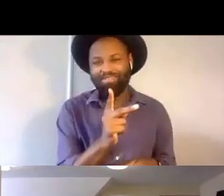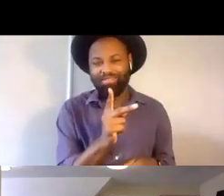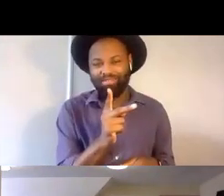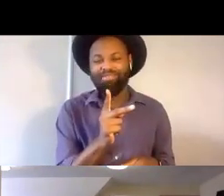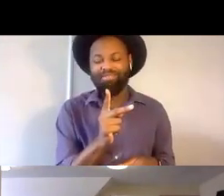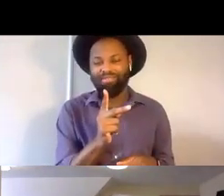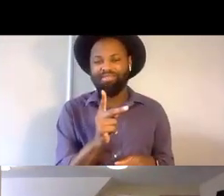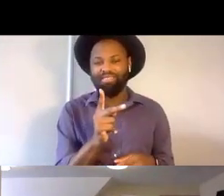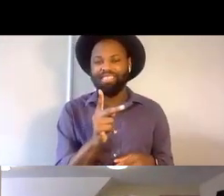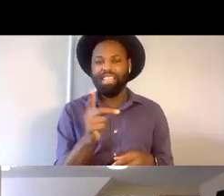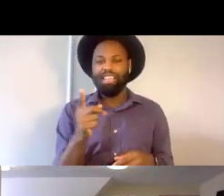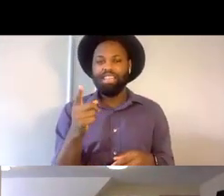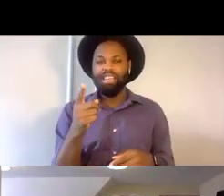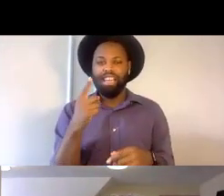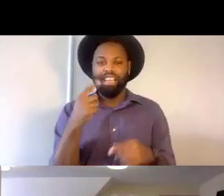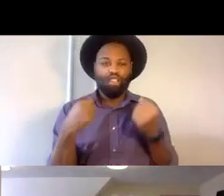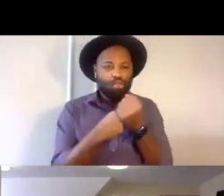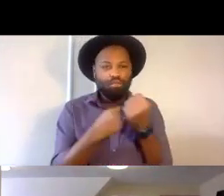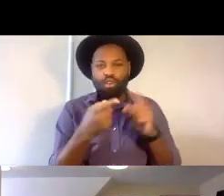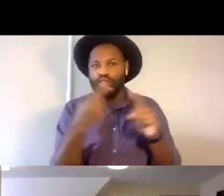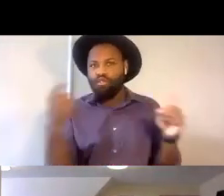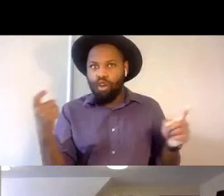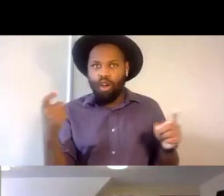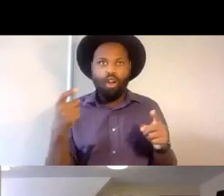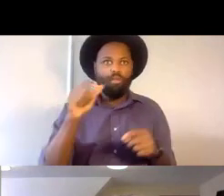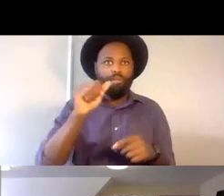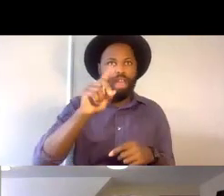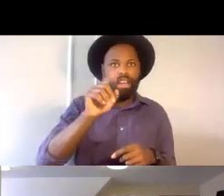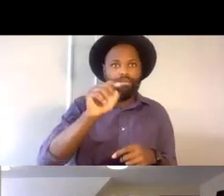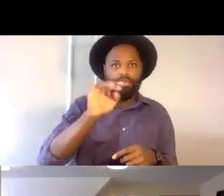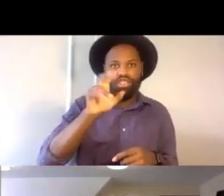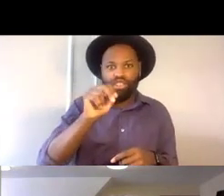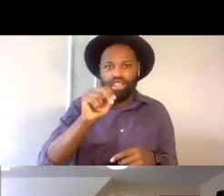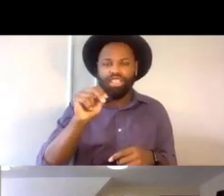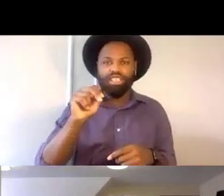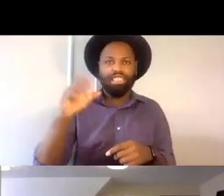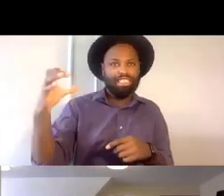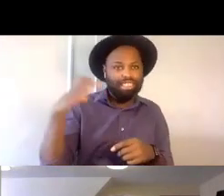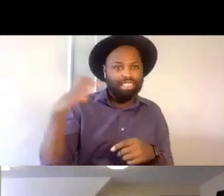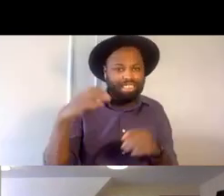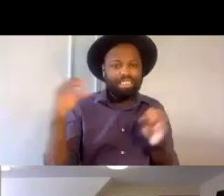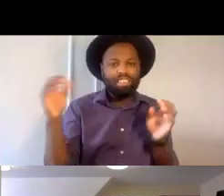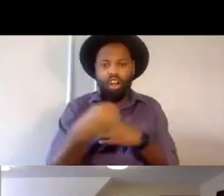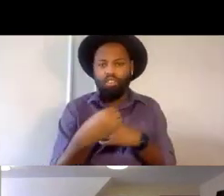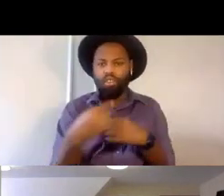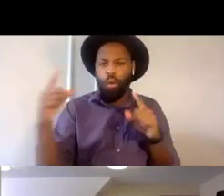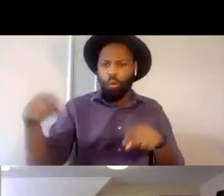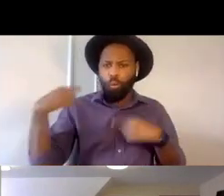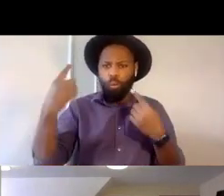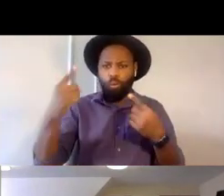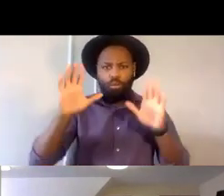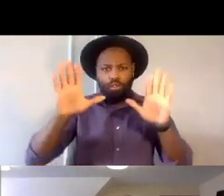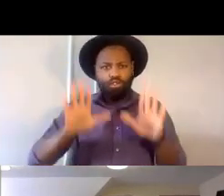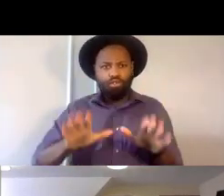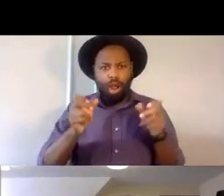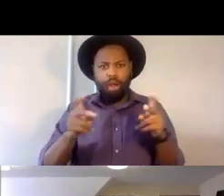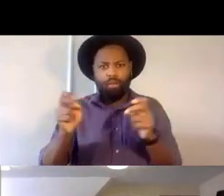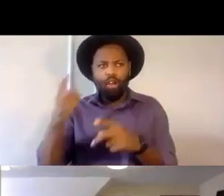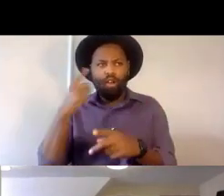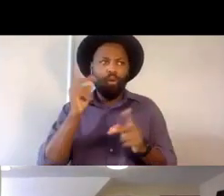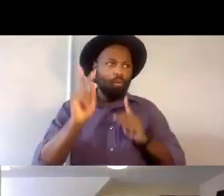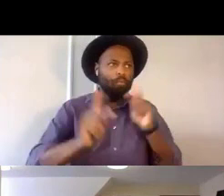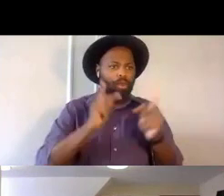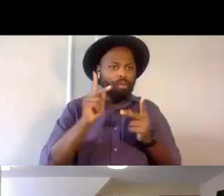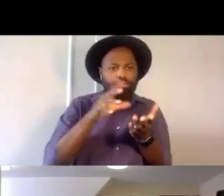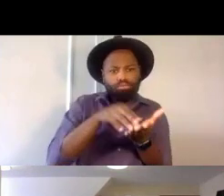the support from the administration, from our dean's office. So it has been a great opportunity for people to to learn,